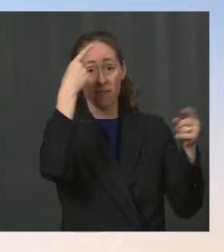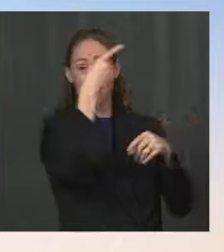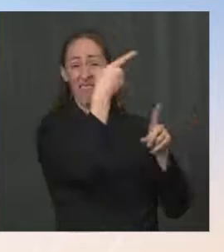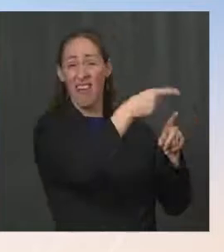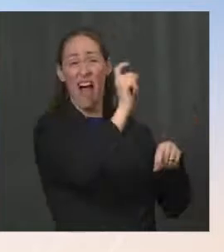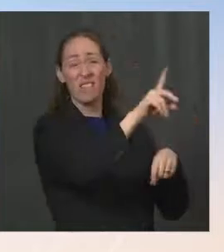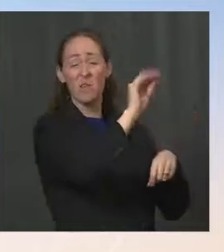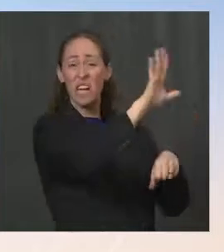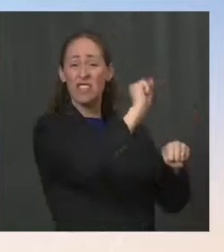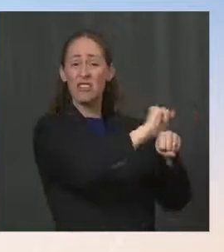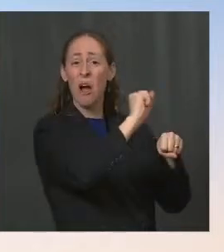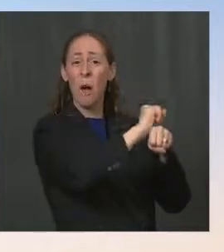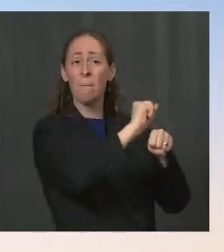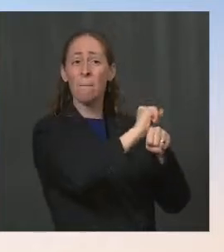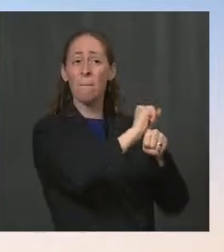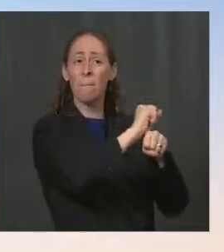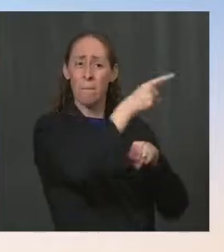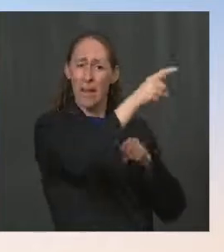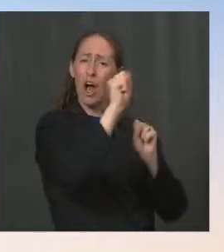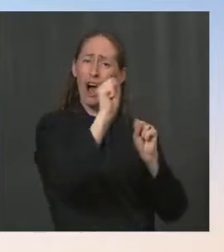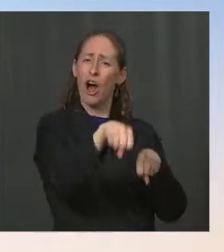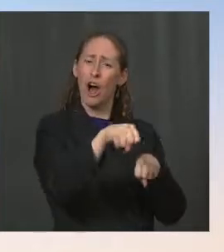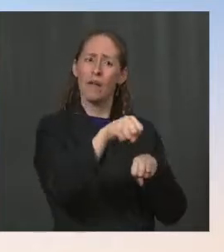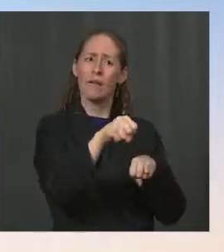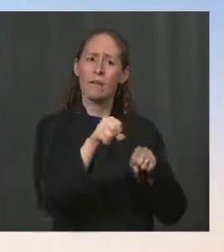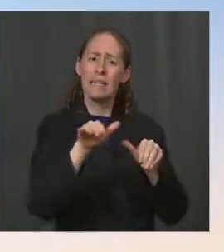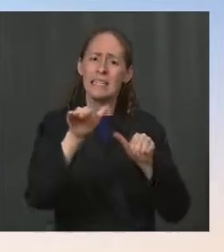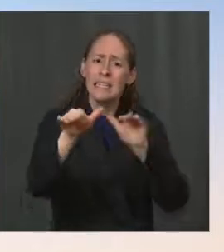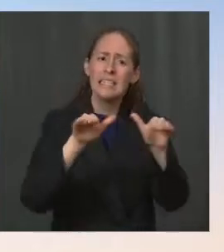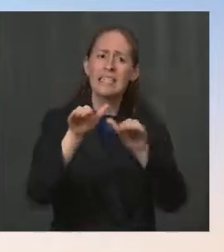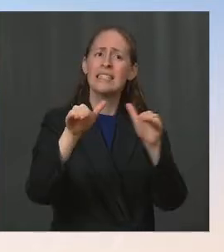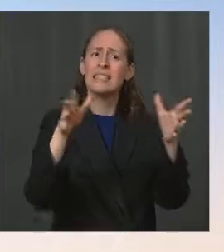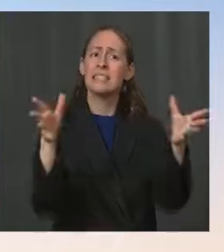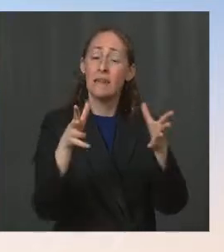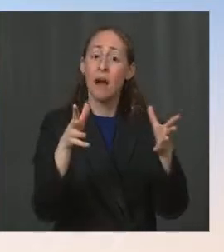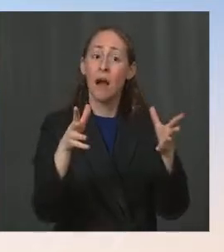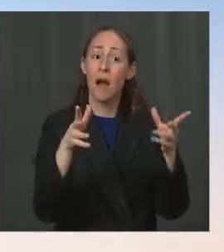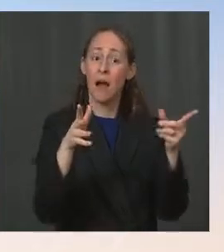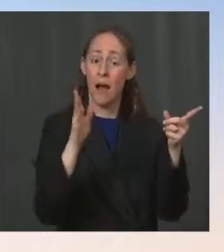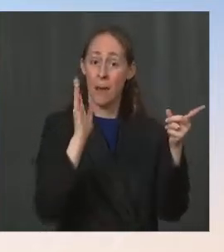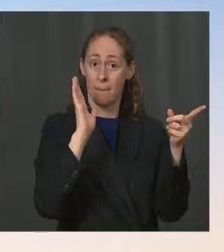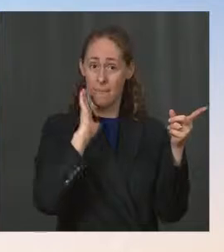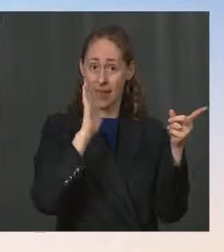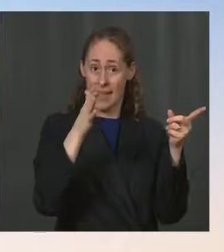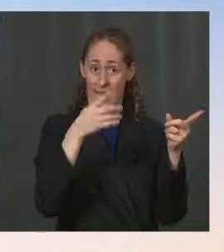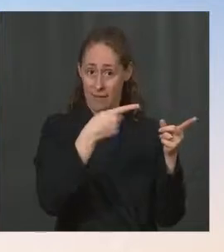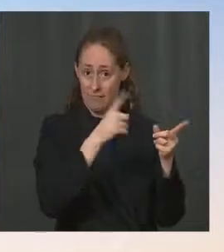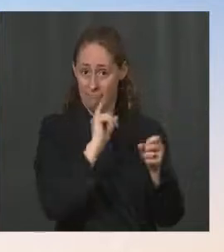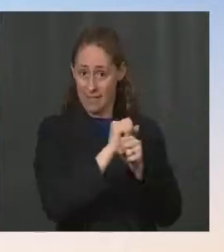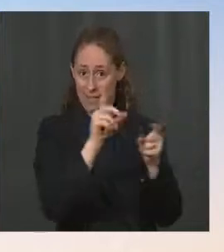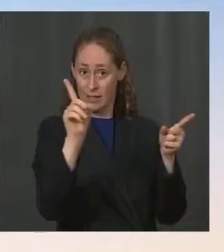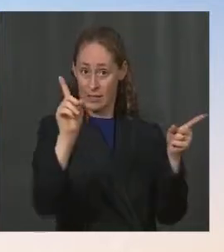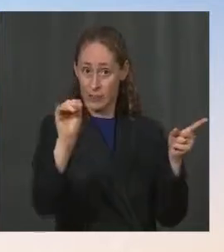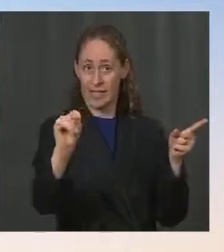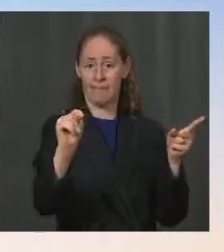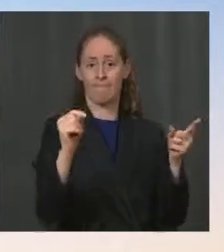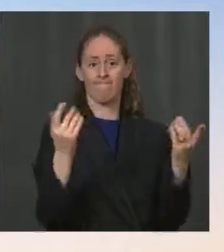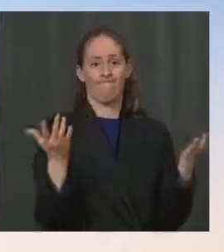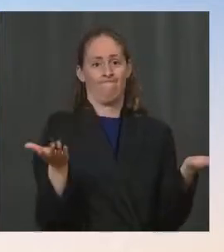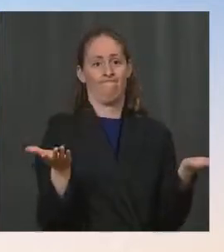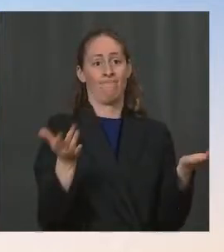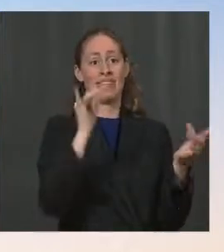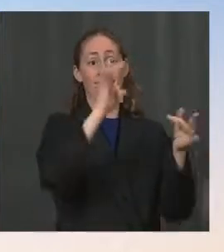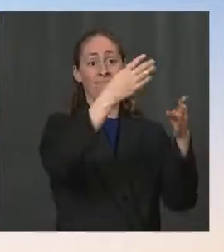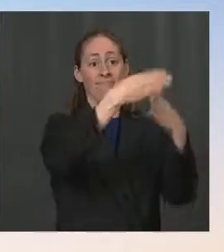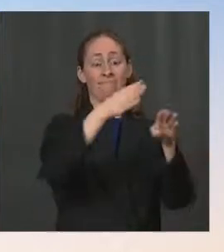to sustain the government in the place. The question is, will they generate the kind of cohesion to do it? And what the president conveyed publicly and